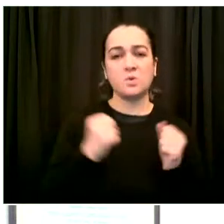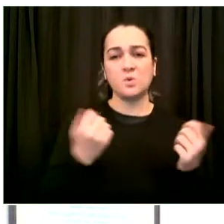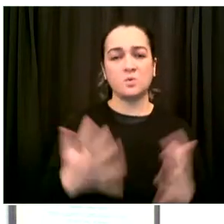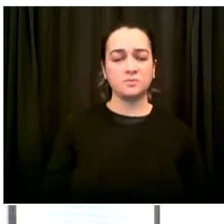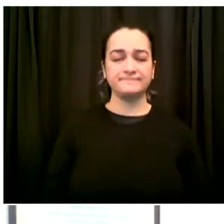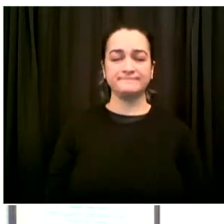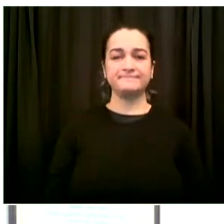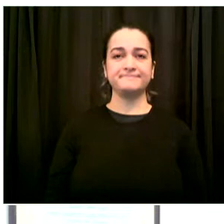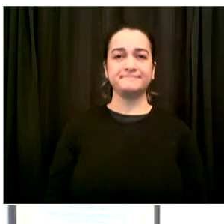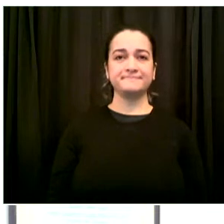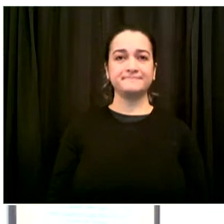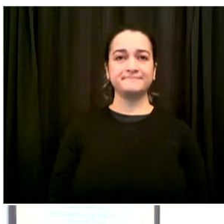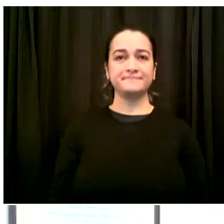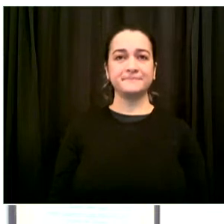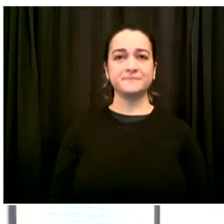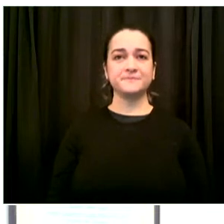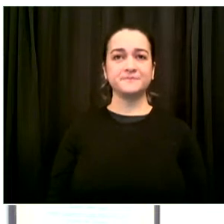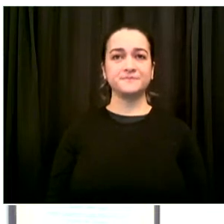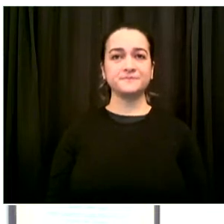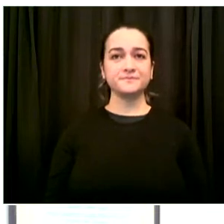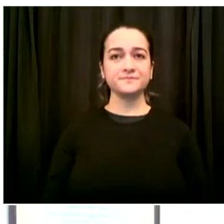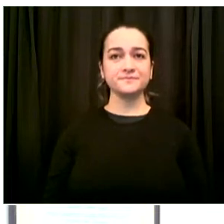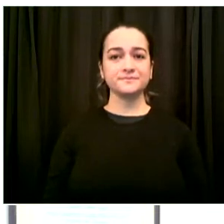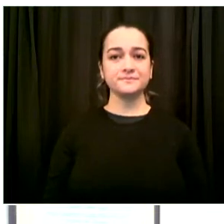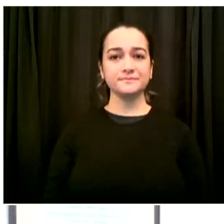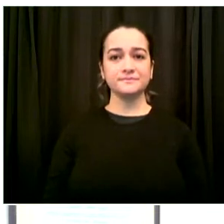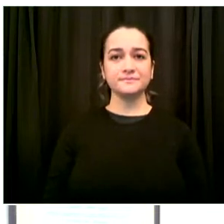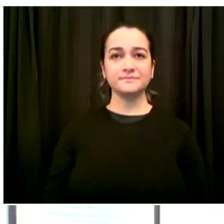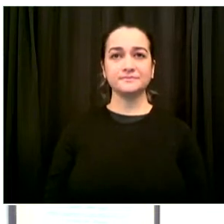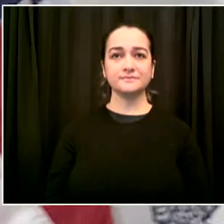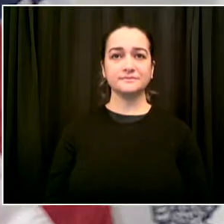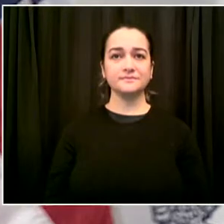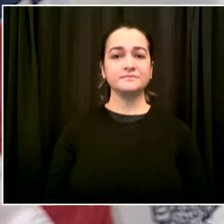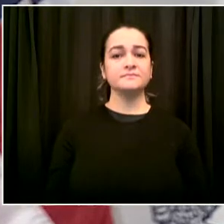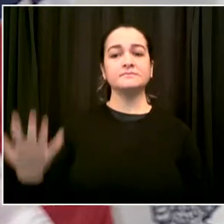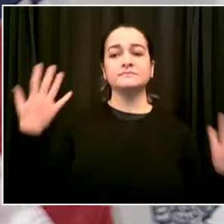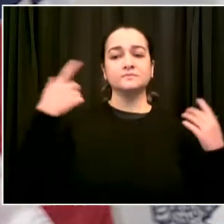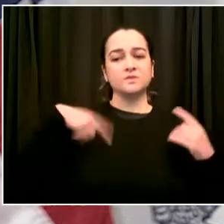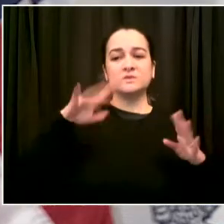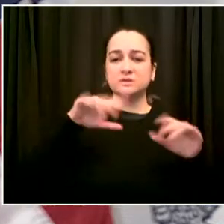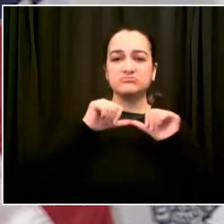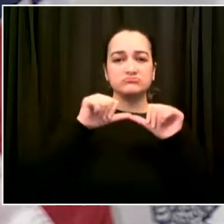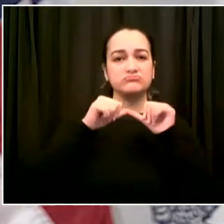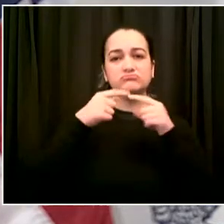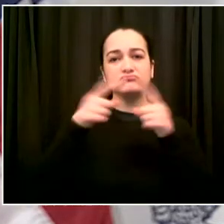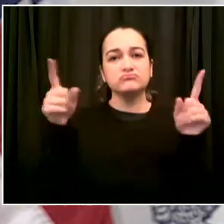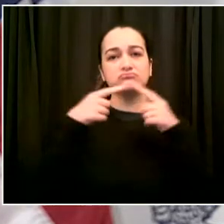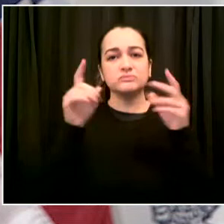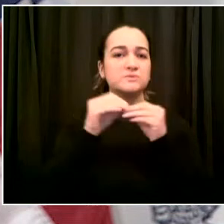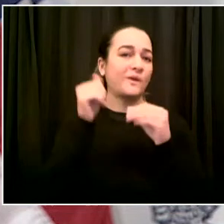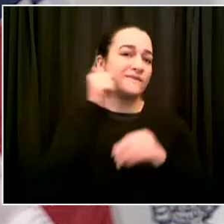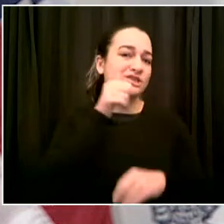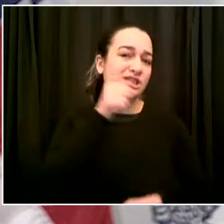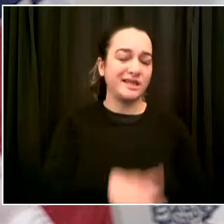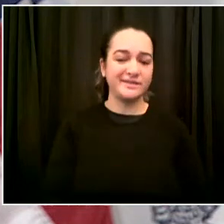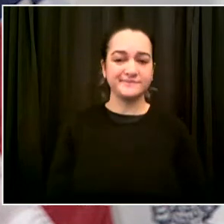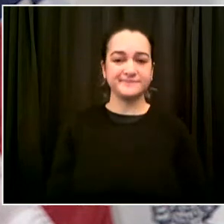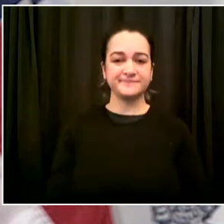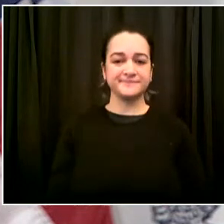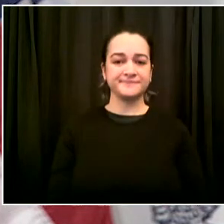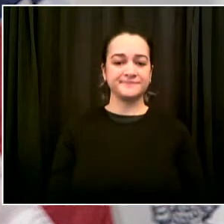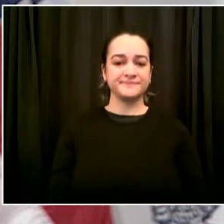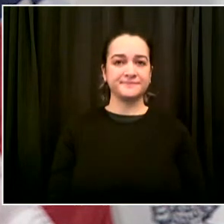about the Vanderbilt site, but that's our general approach. Thank you. Go ahead, Kristen. Great. And, I just do want to